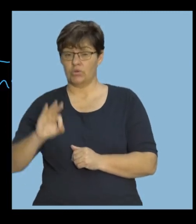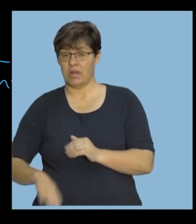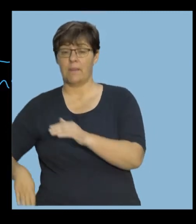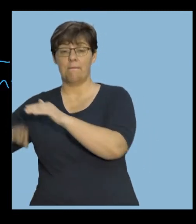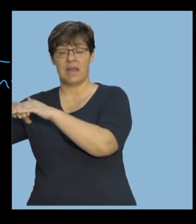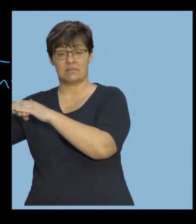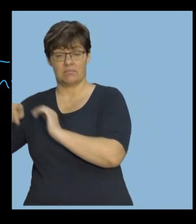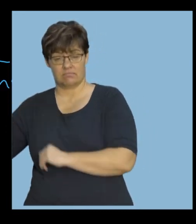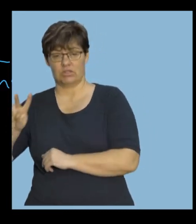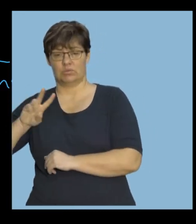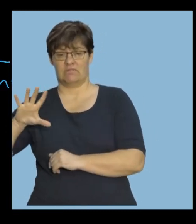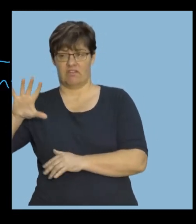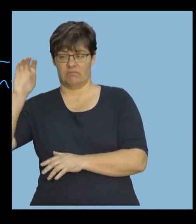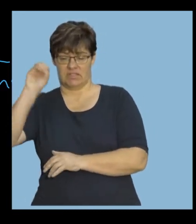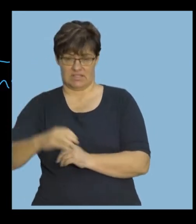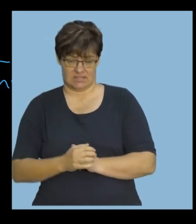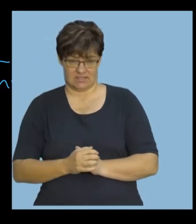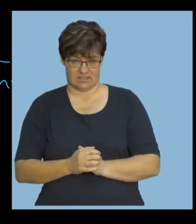maximum, another 25%.